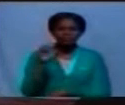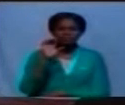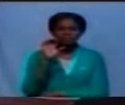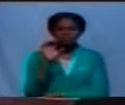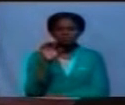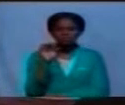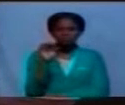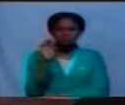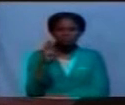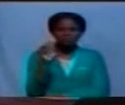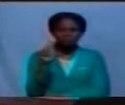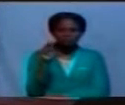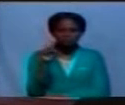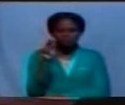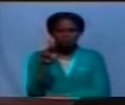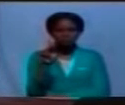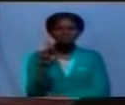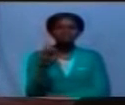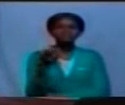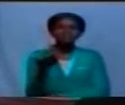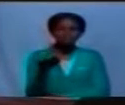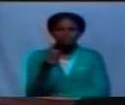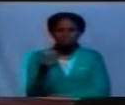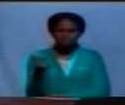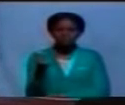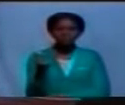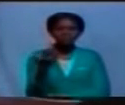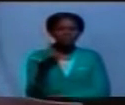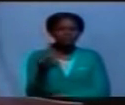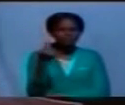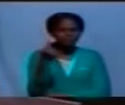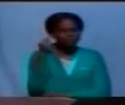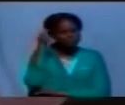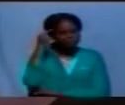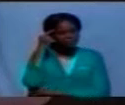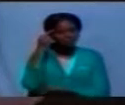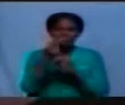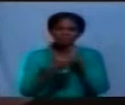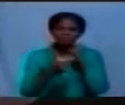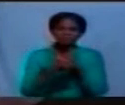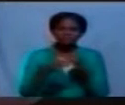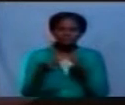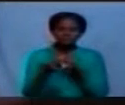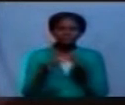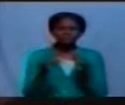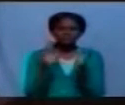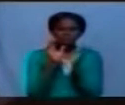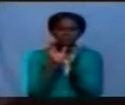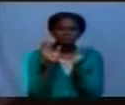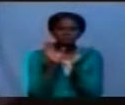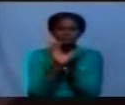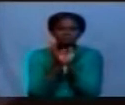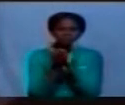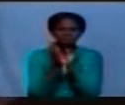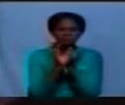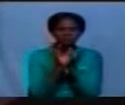base, less of savings banks, probably just one government bank. That's it. Indeed, that's the structure, and even